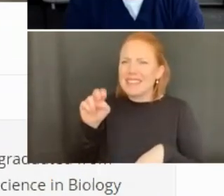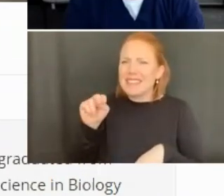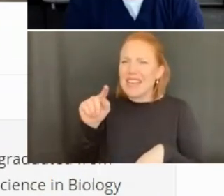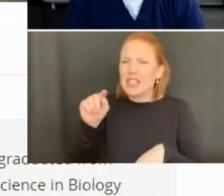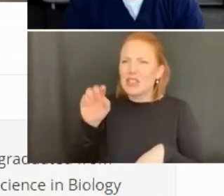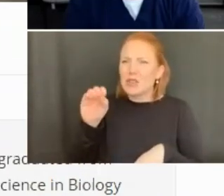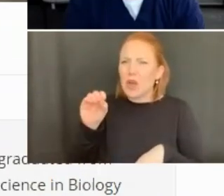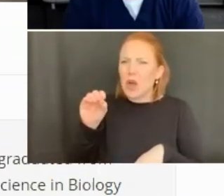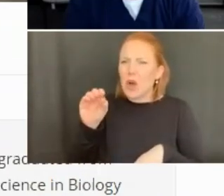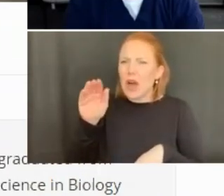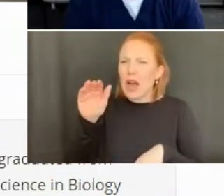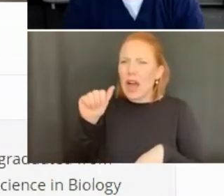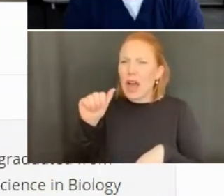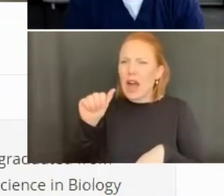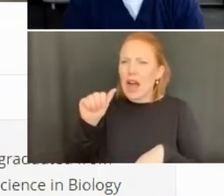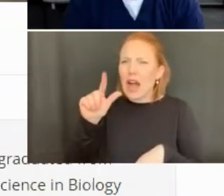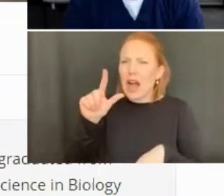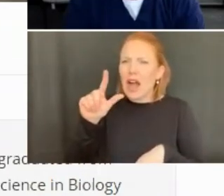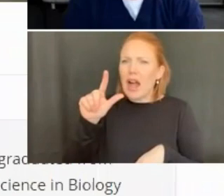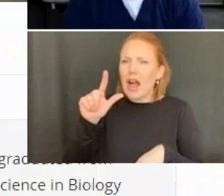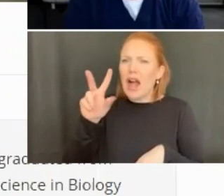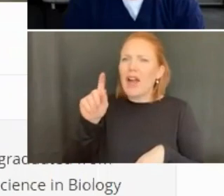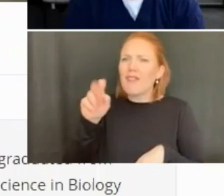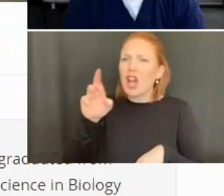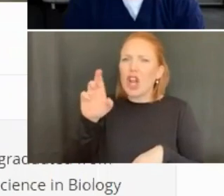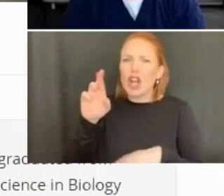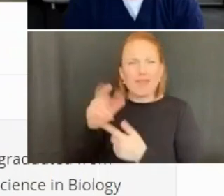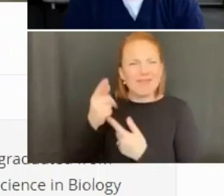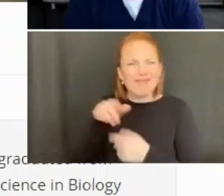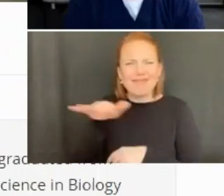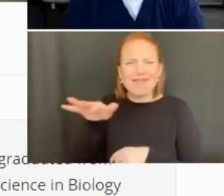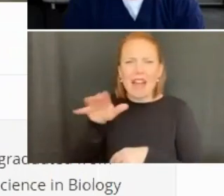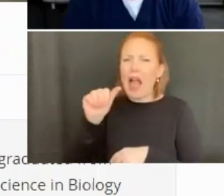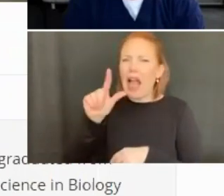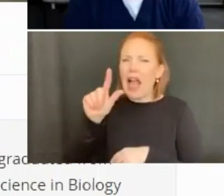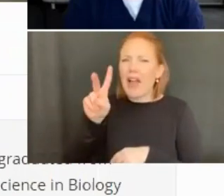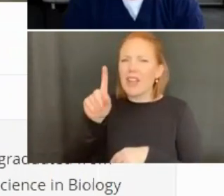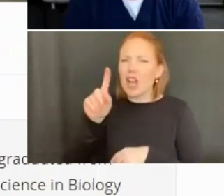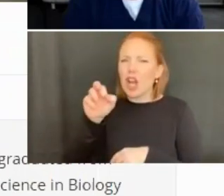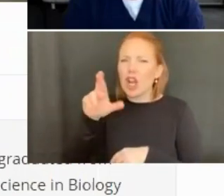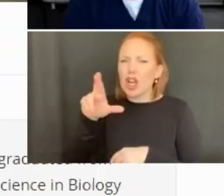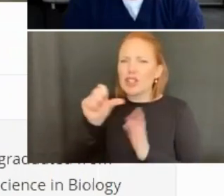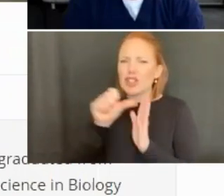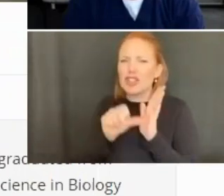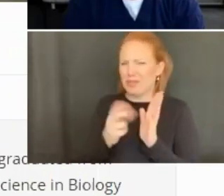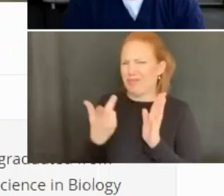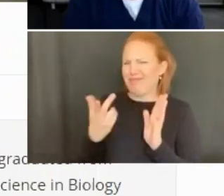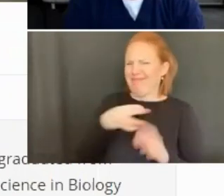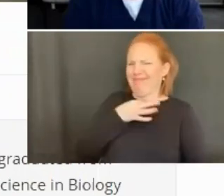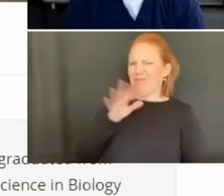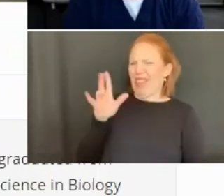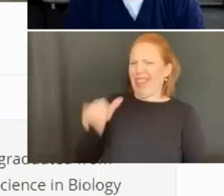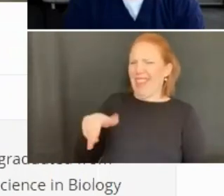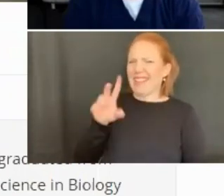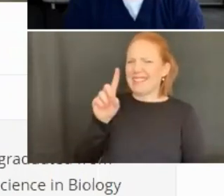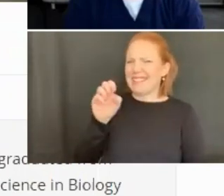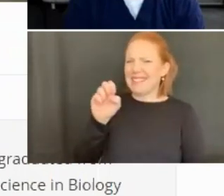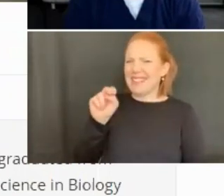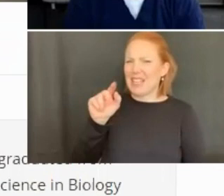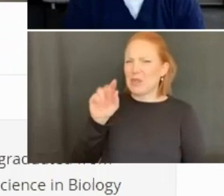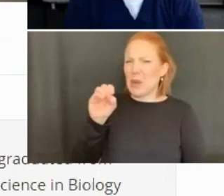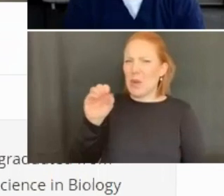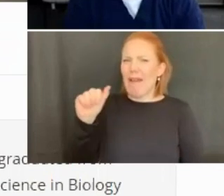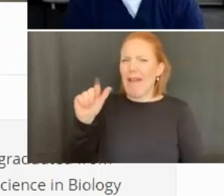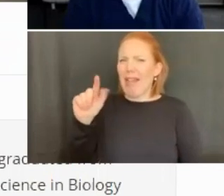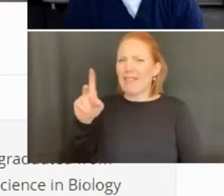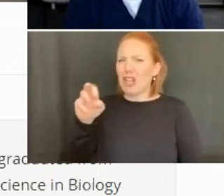dento-alveolar. Did I pronounce that right? Dento-alveolar surgery. Now, what is that? That's, I guess,